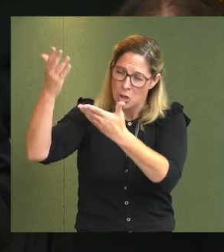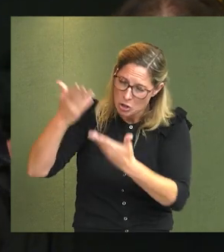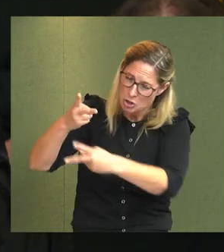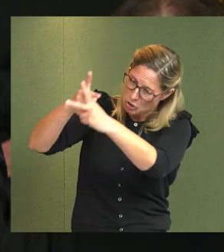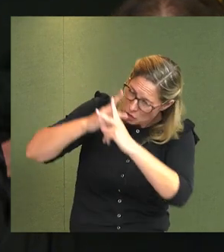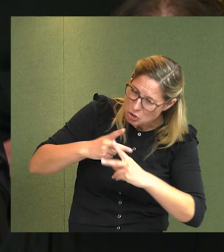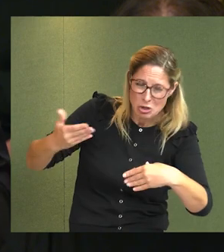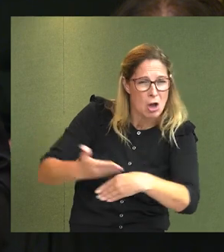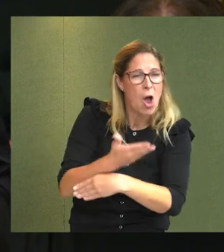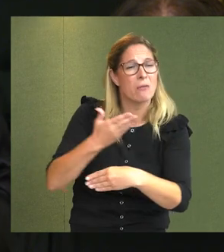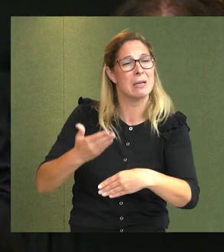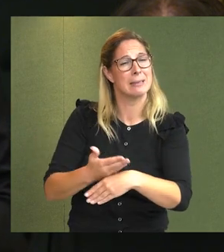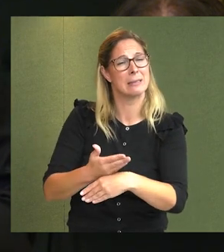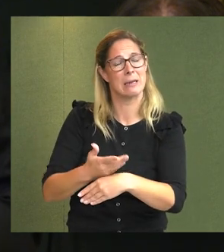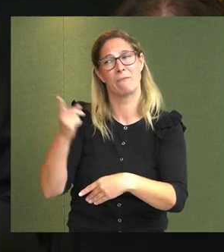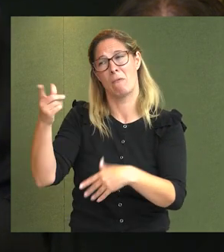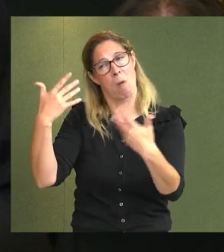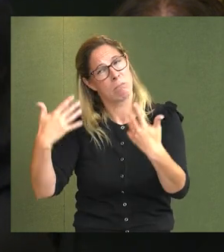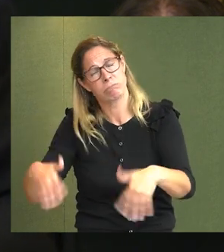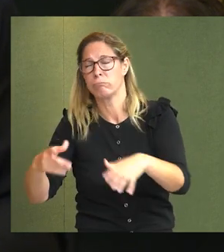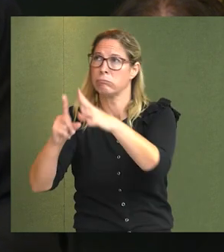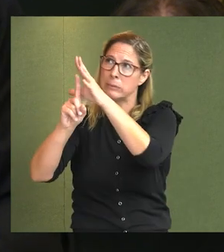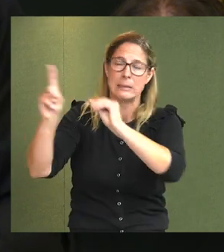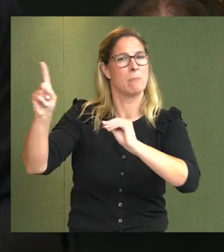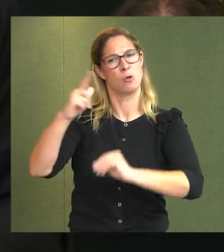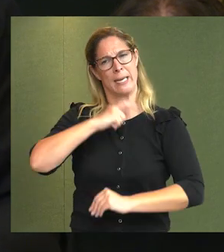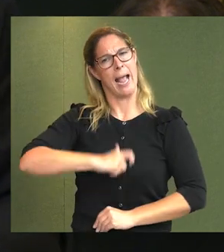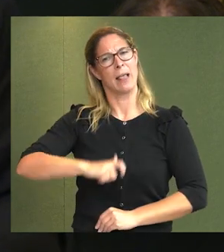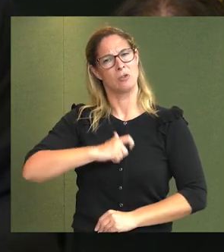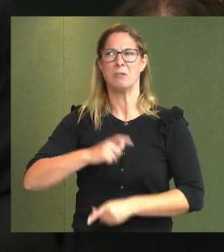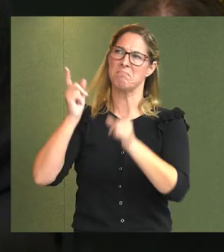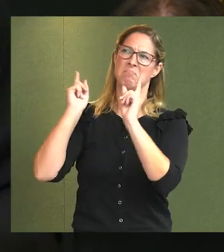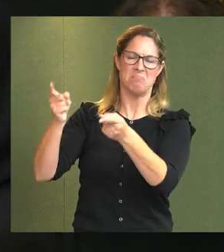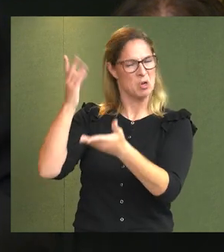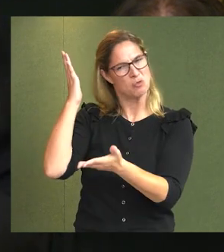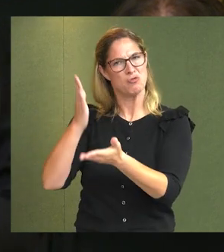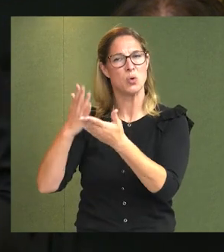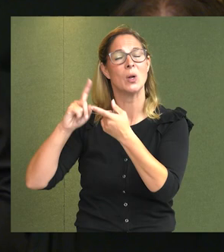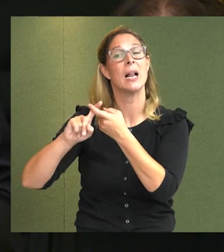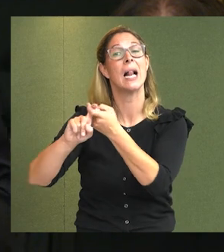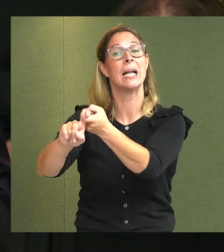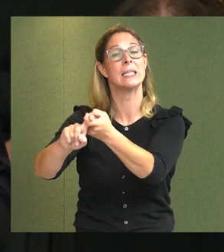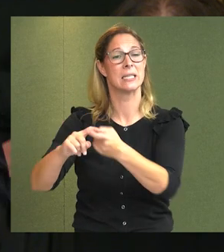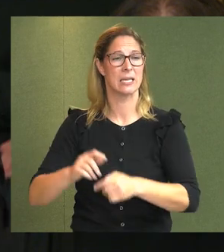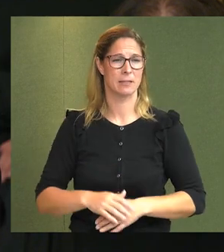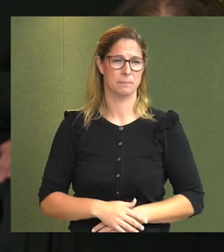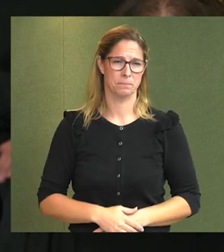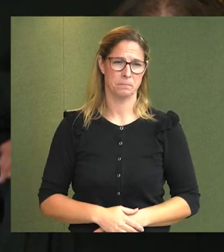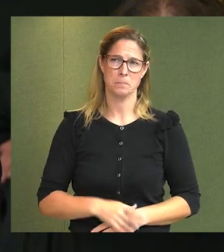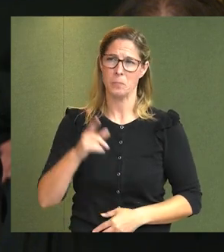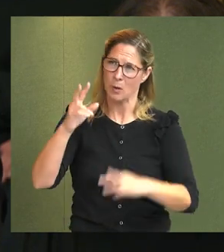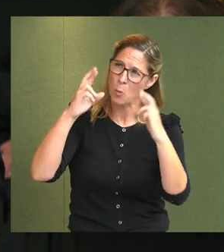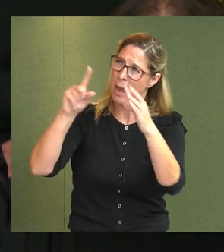exemplary character, which she left behind as her true legacy. We pray that God aid and strengthen King